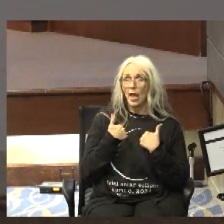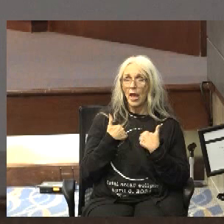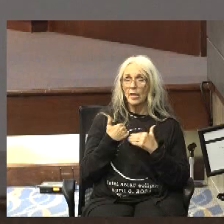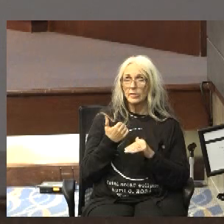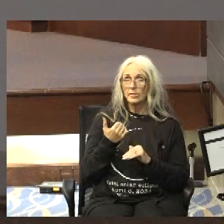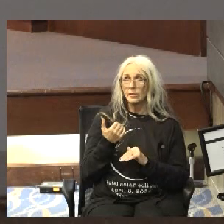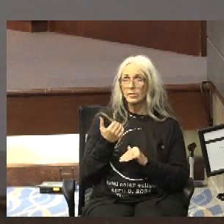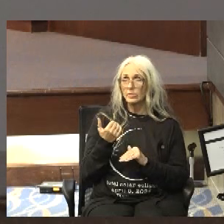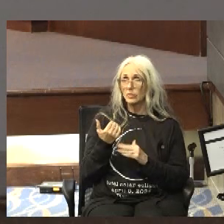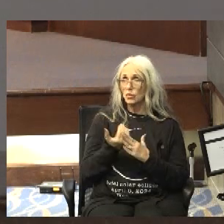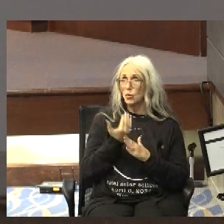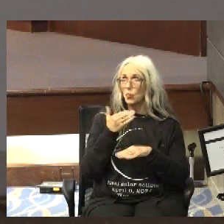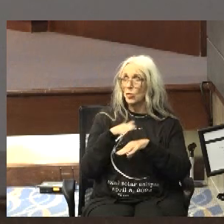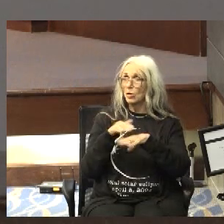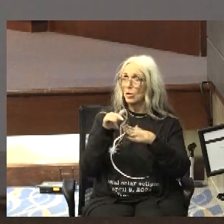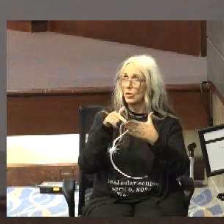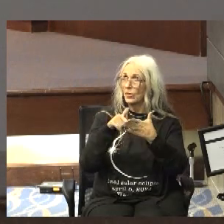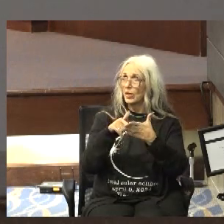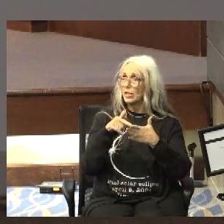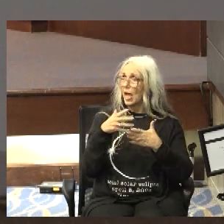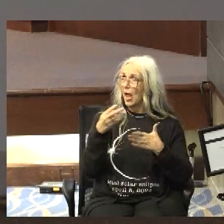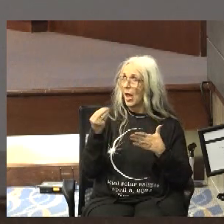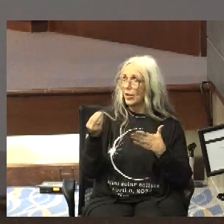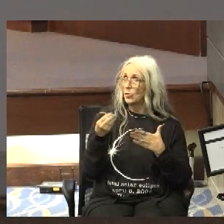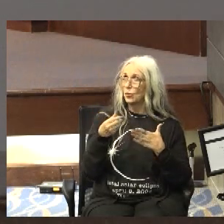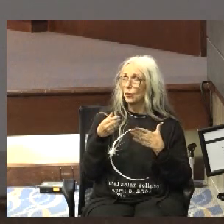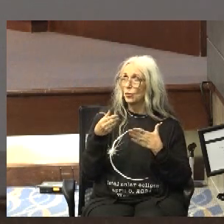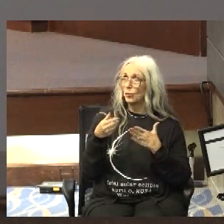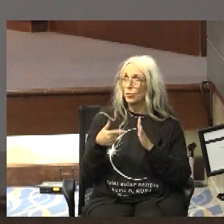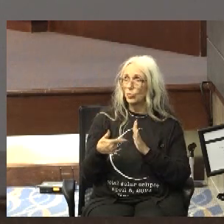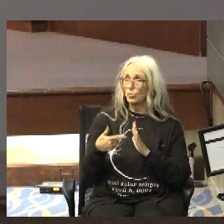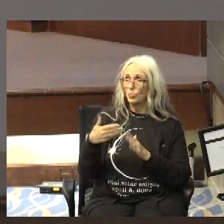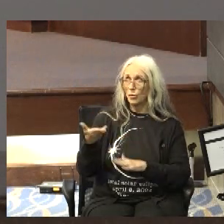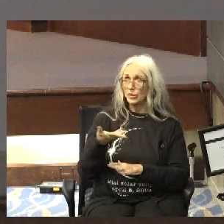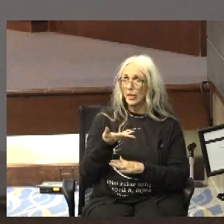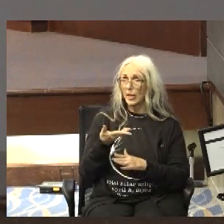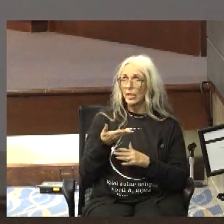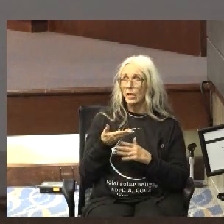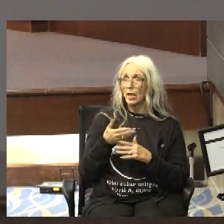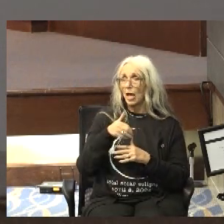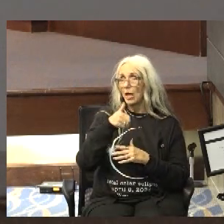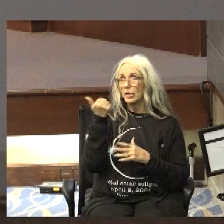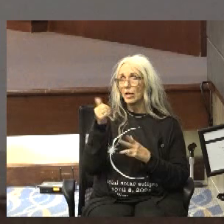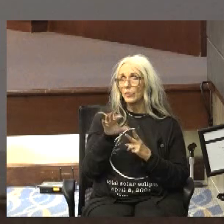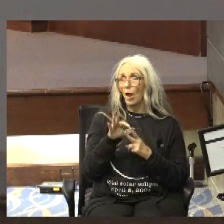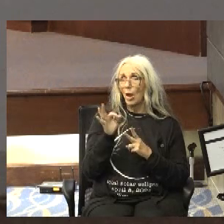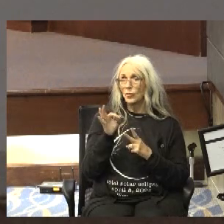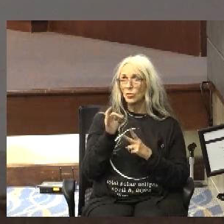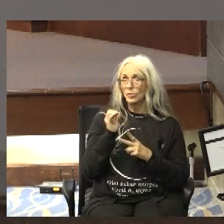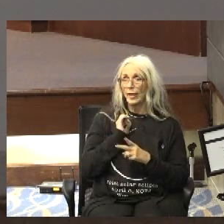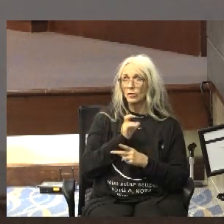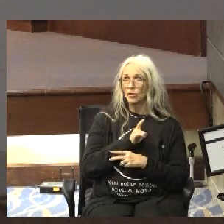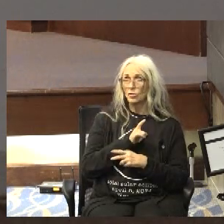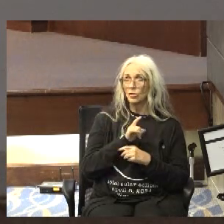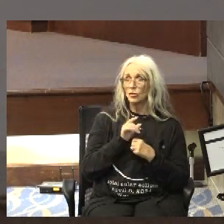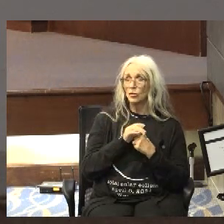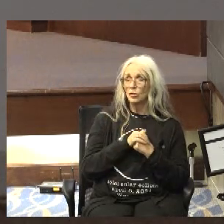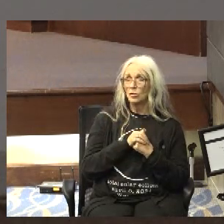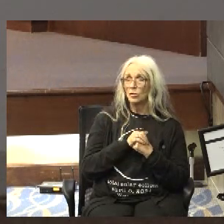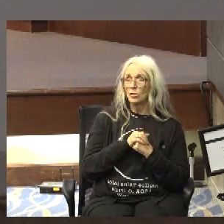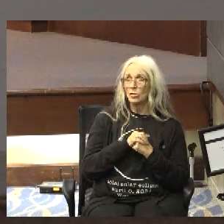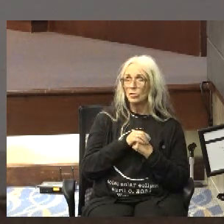noodling on this and wanted to present perhaps another option for the council to